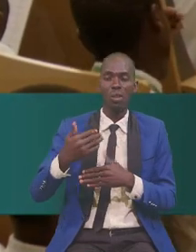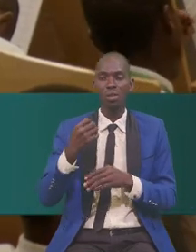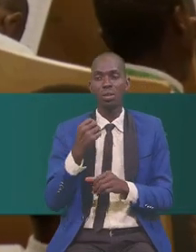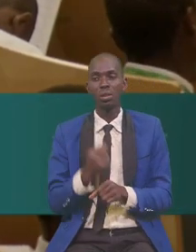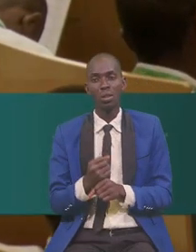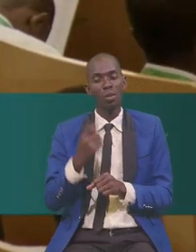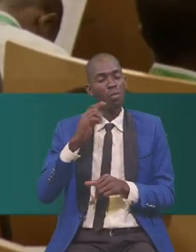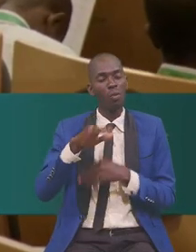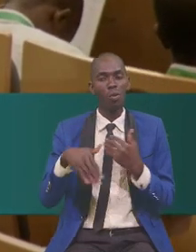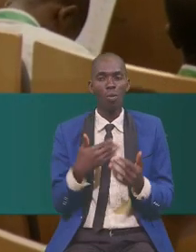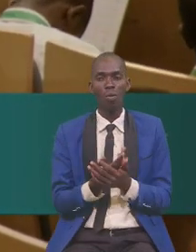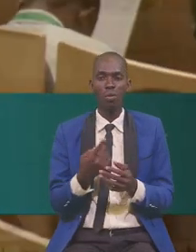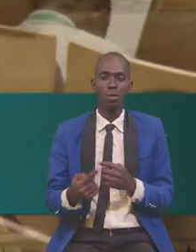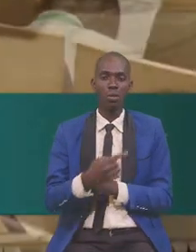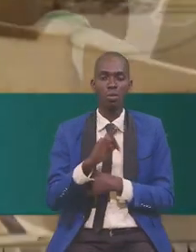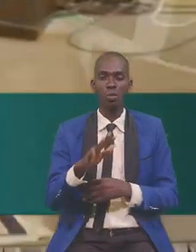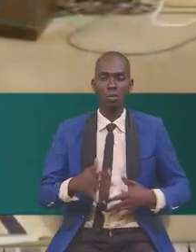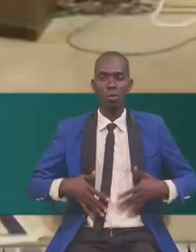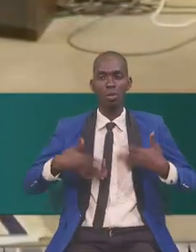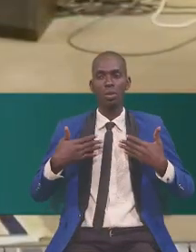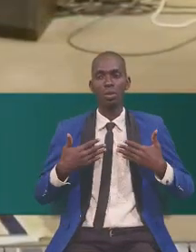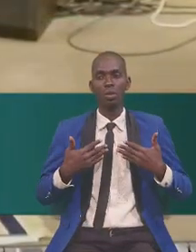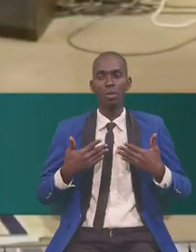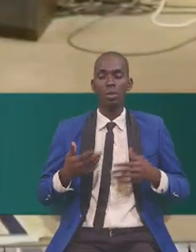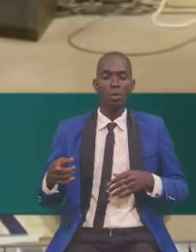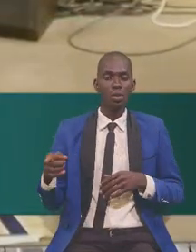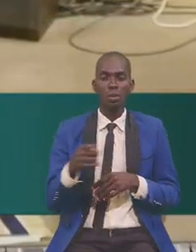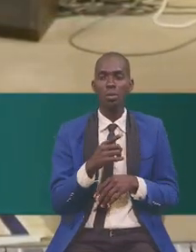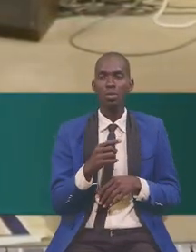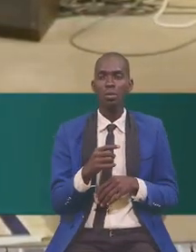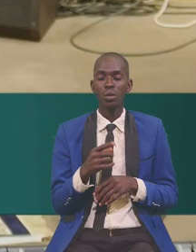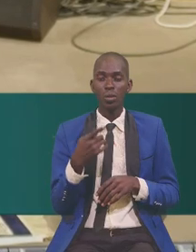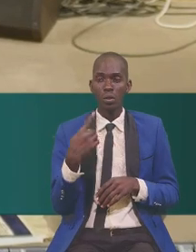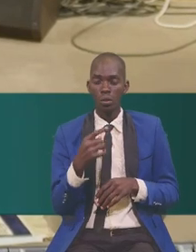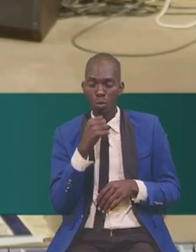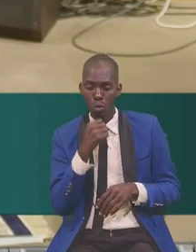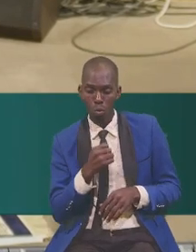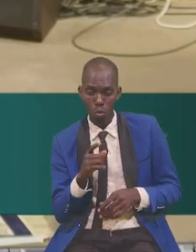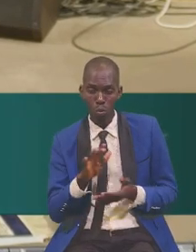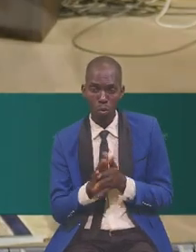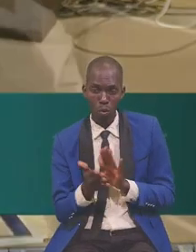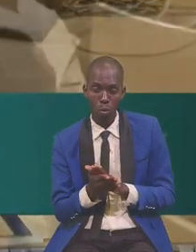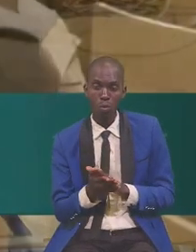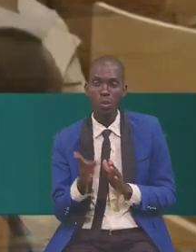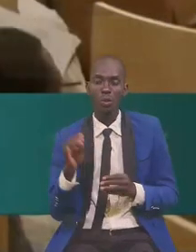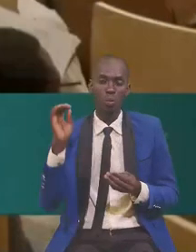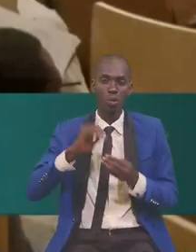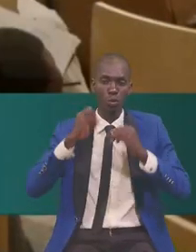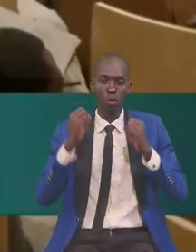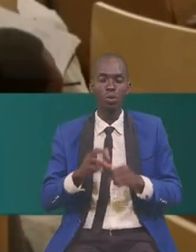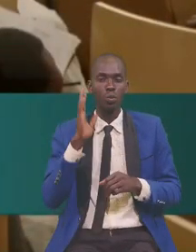for the rest of your life, the older you get, the stronger you will become. You will